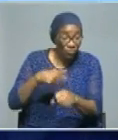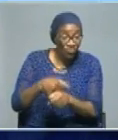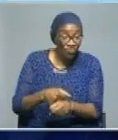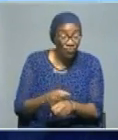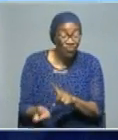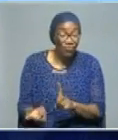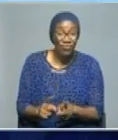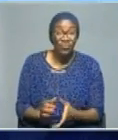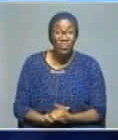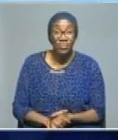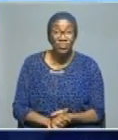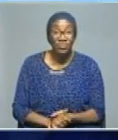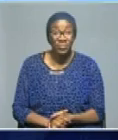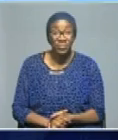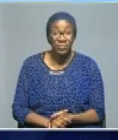Yes.